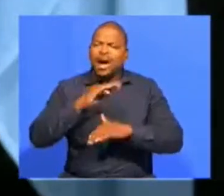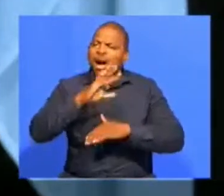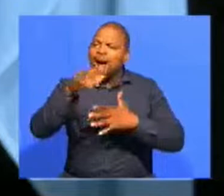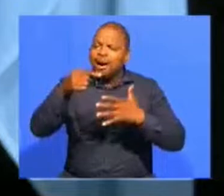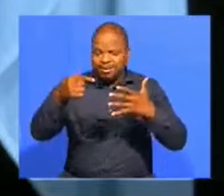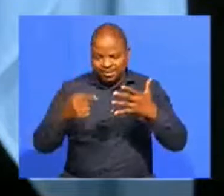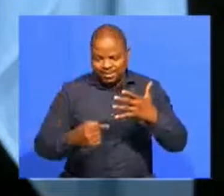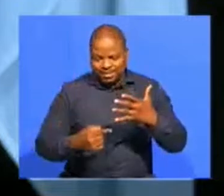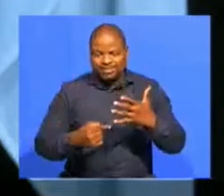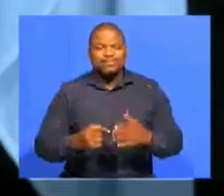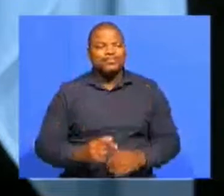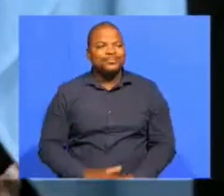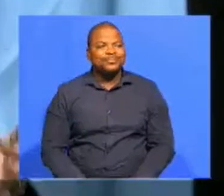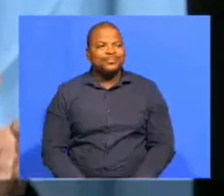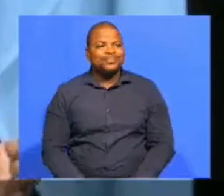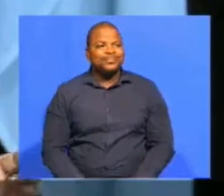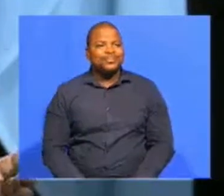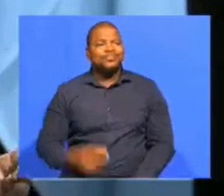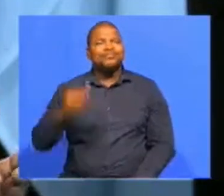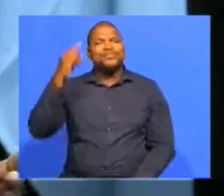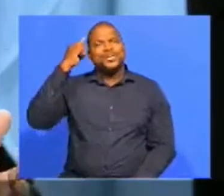those affairs. And I think